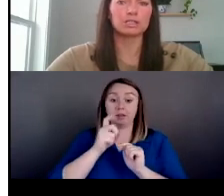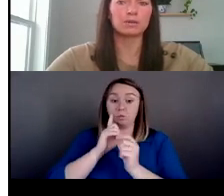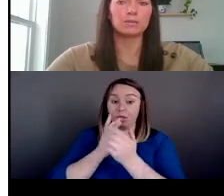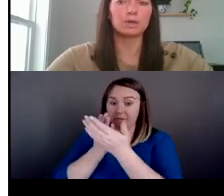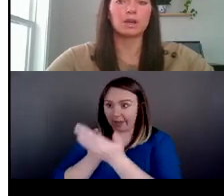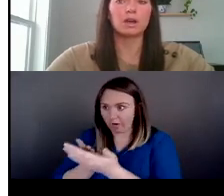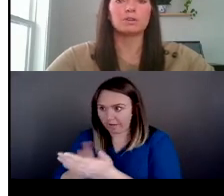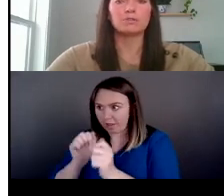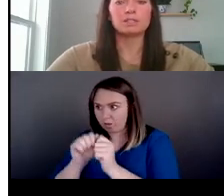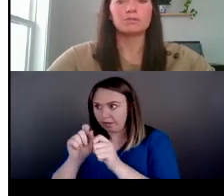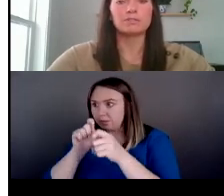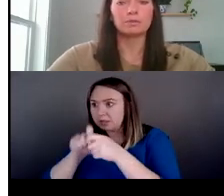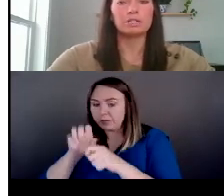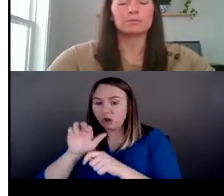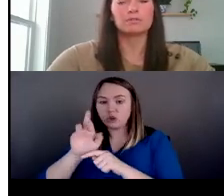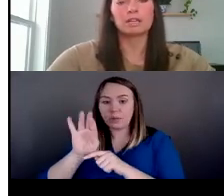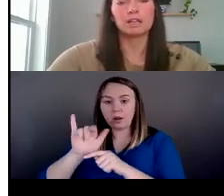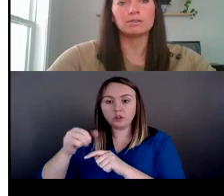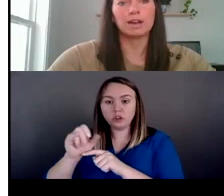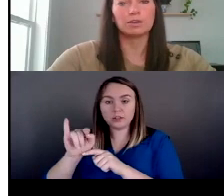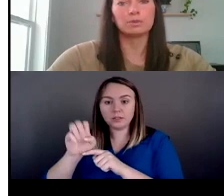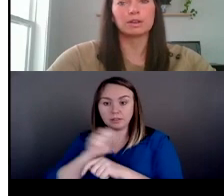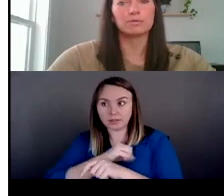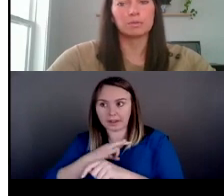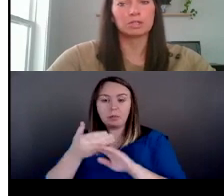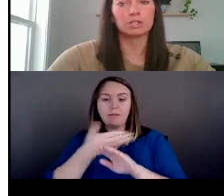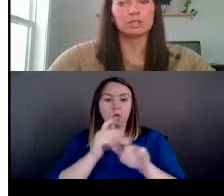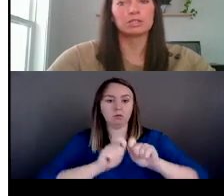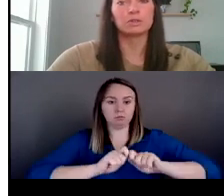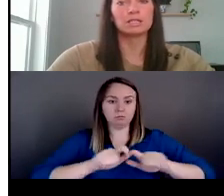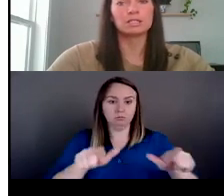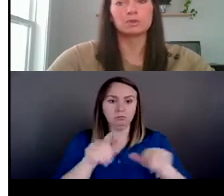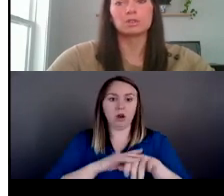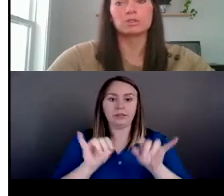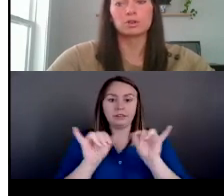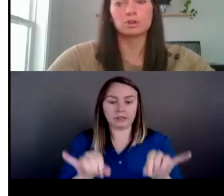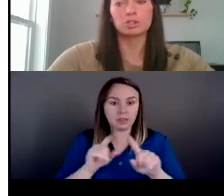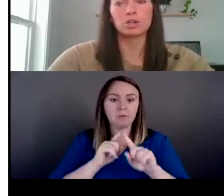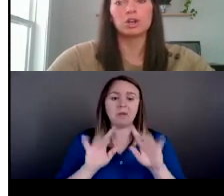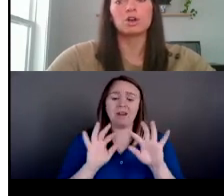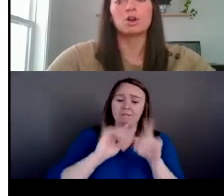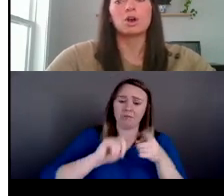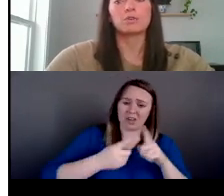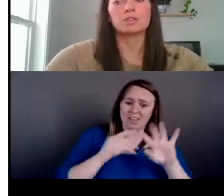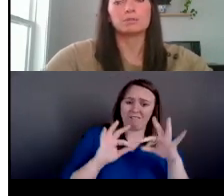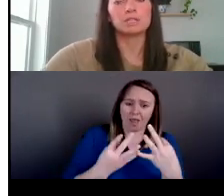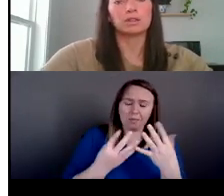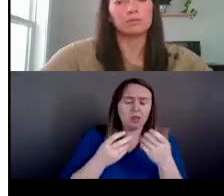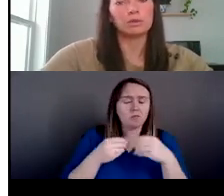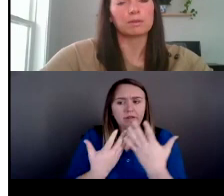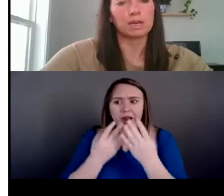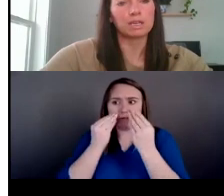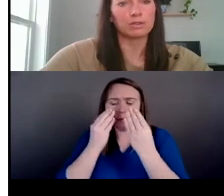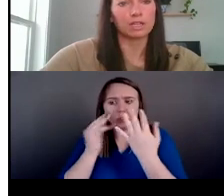the system. But friends and family can provide invaluable information to assist with the search for this missing